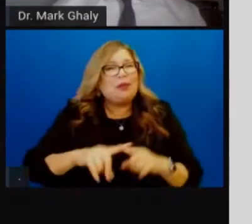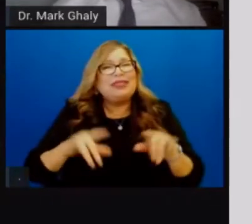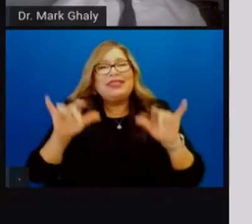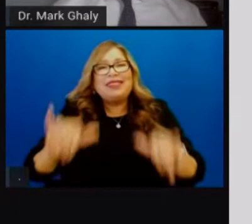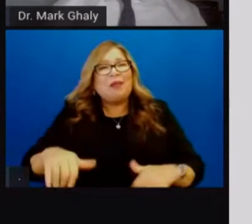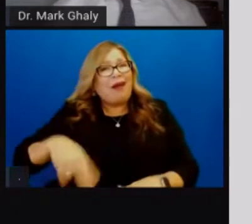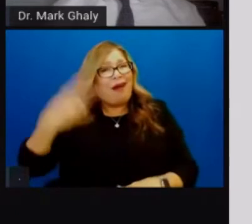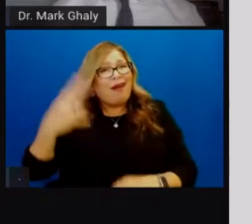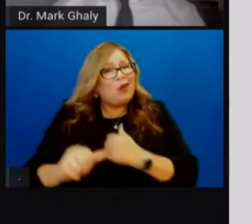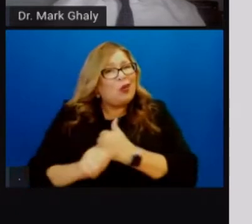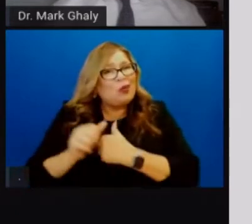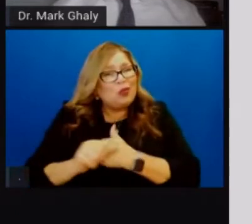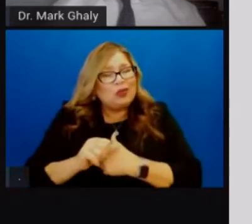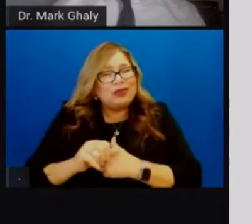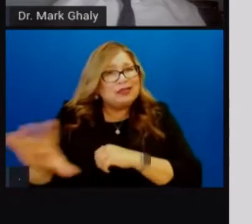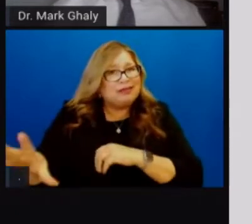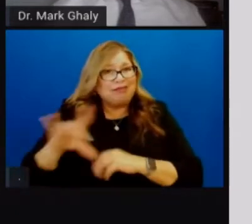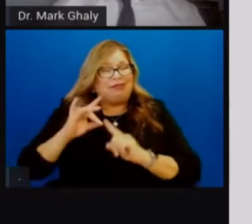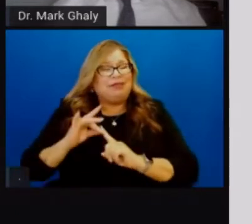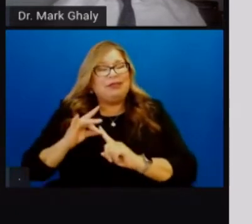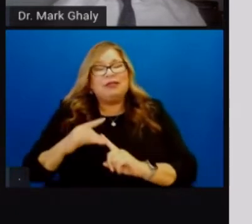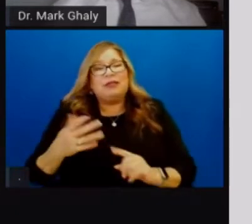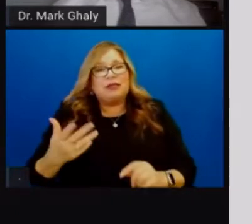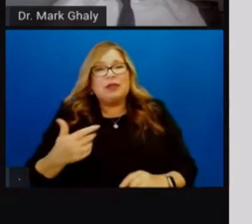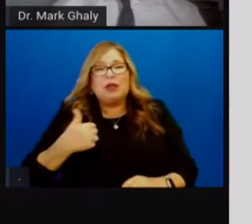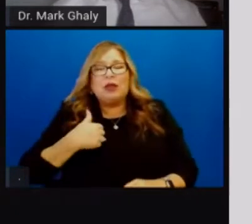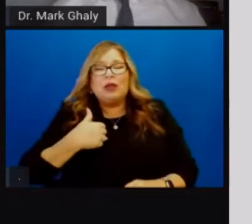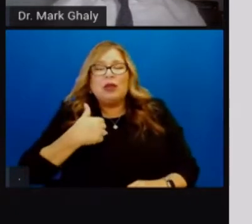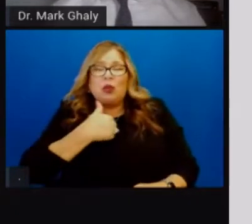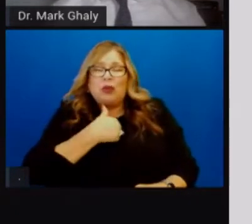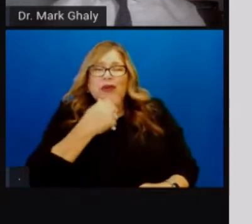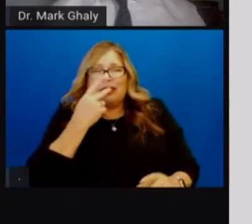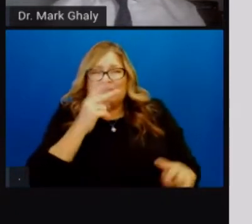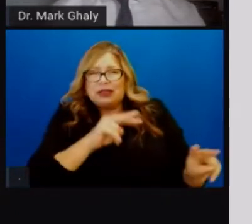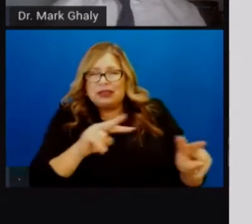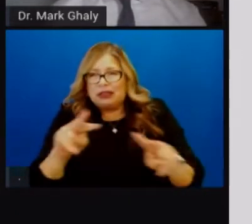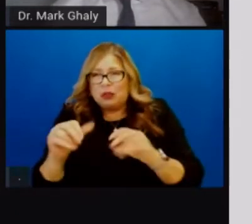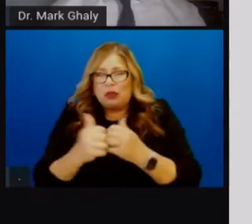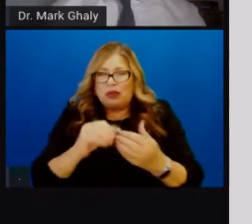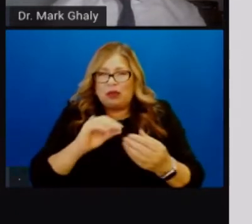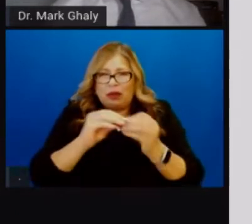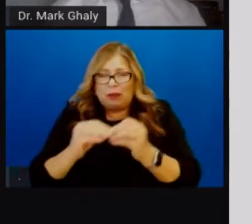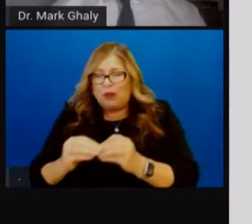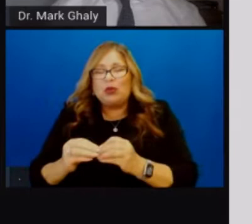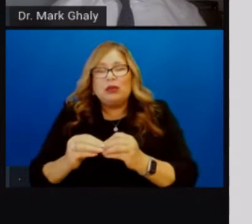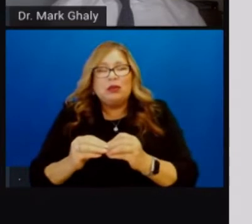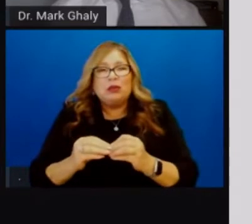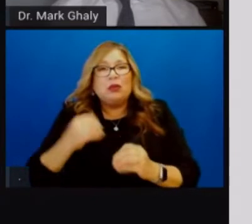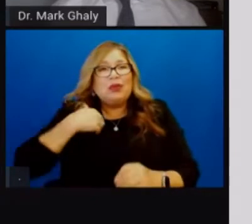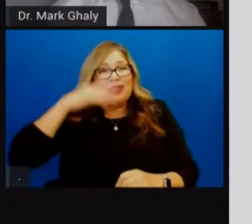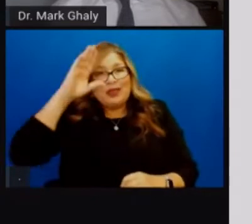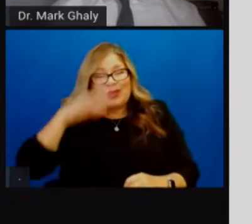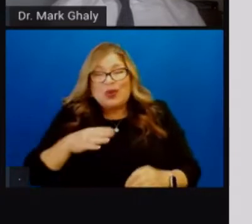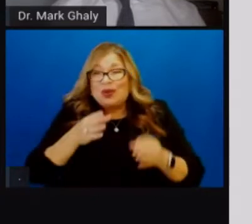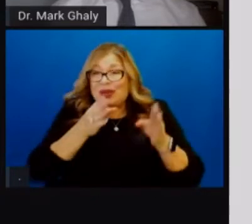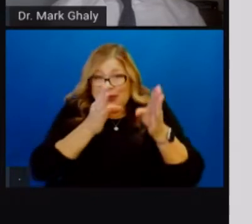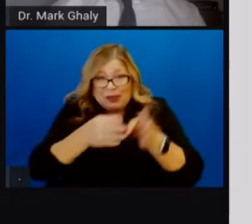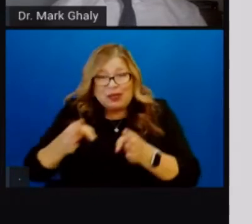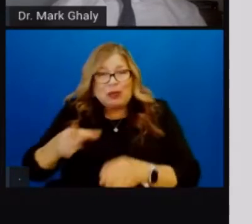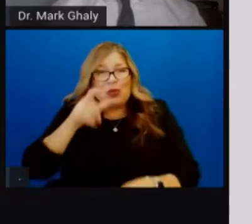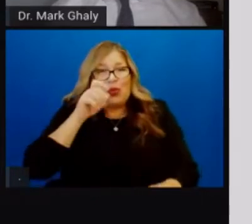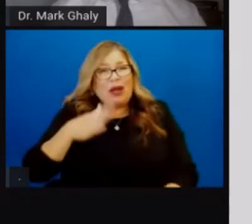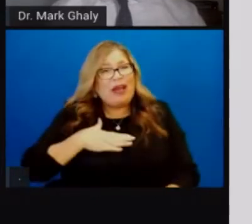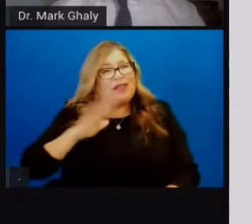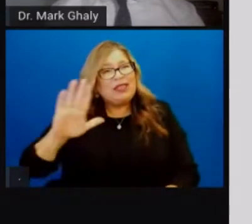numbers come lower in terms of what's circulating in our communities, that we know that individuals with compromised immune